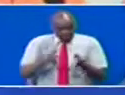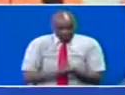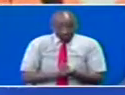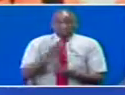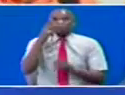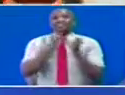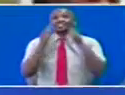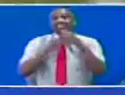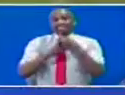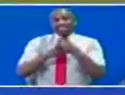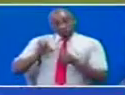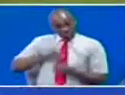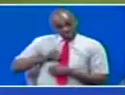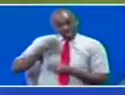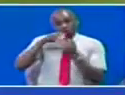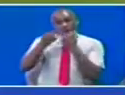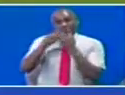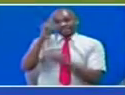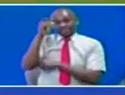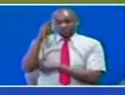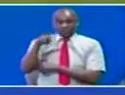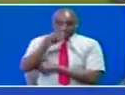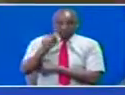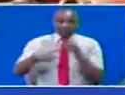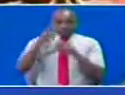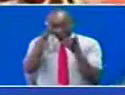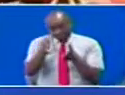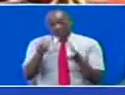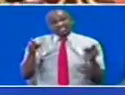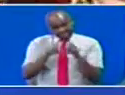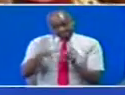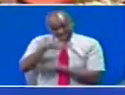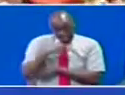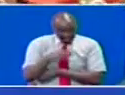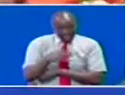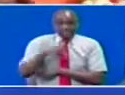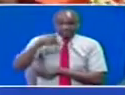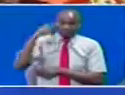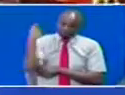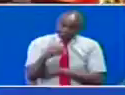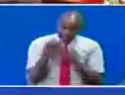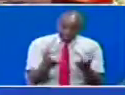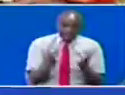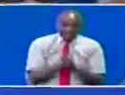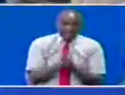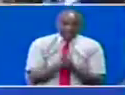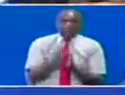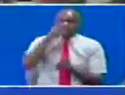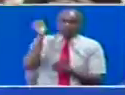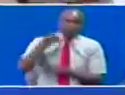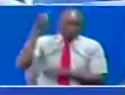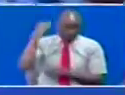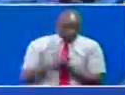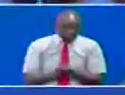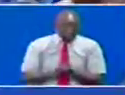2016 Women's Premier League champions Orange Telkom received the championship trophy at the same venue despite winning the league a month ago.